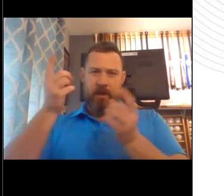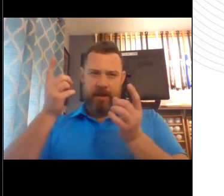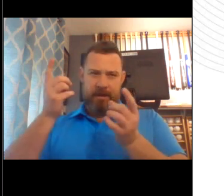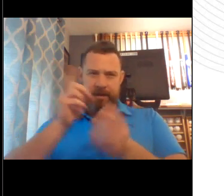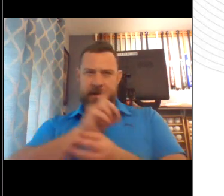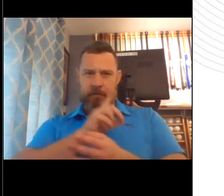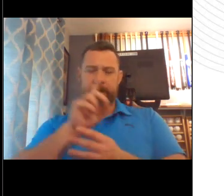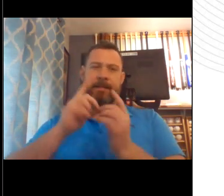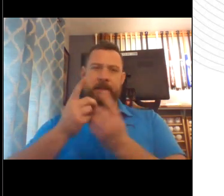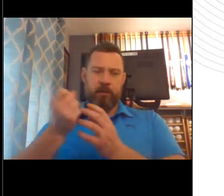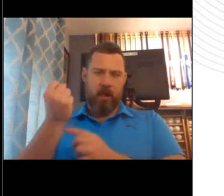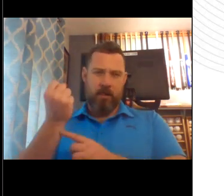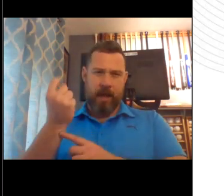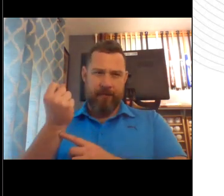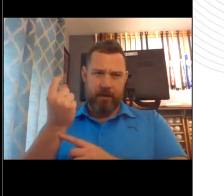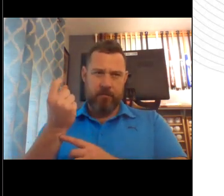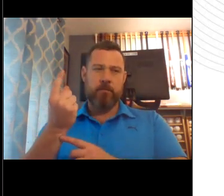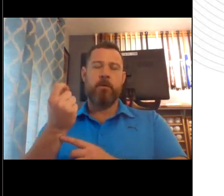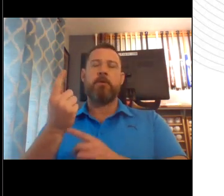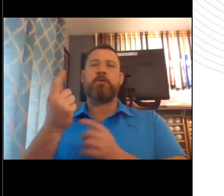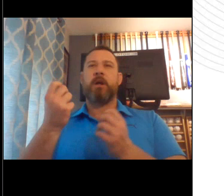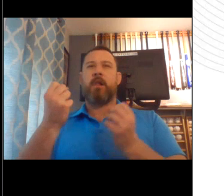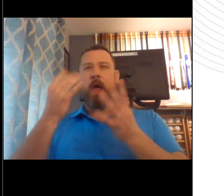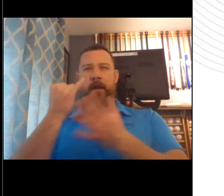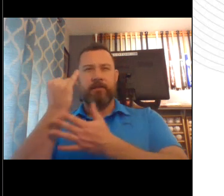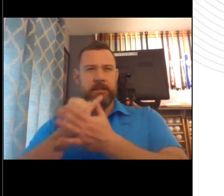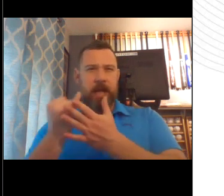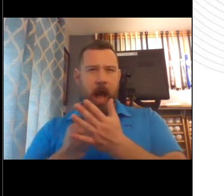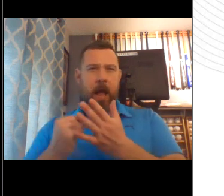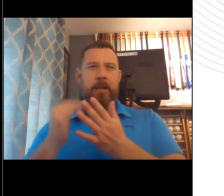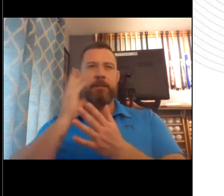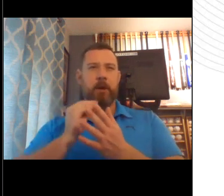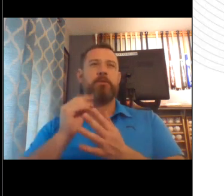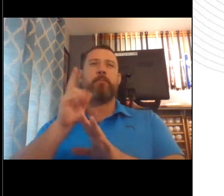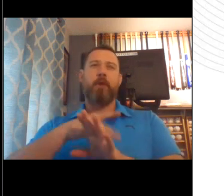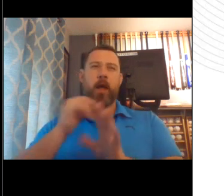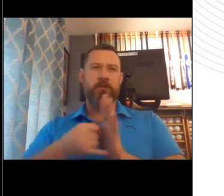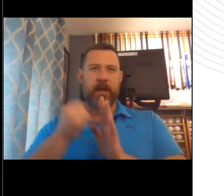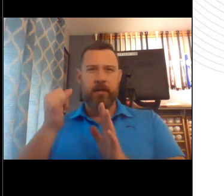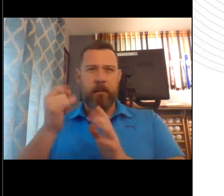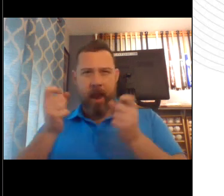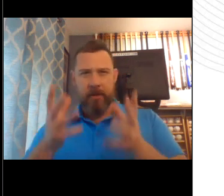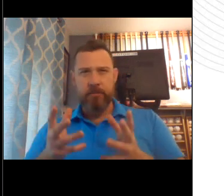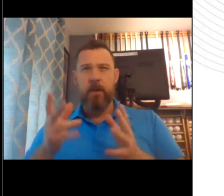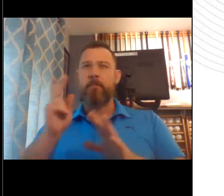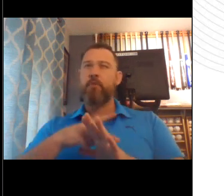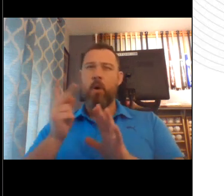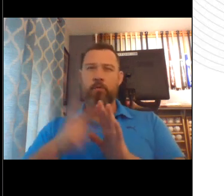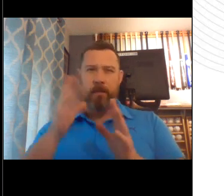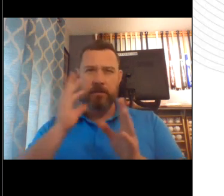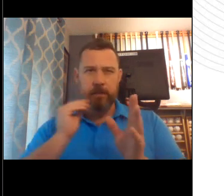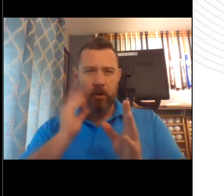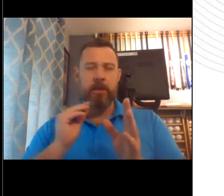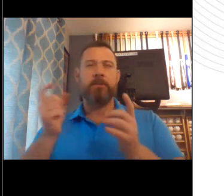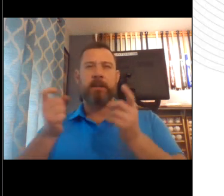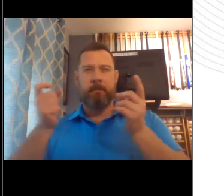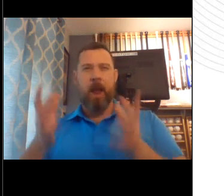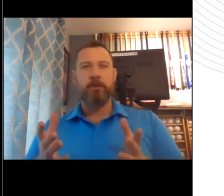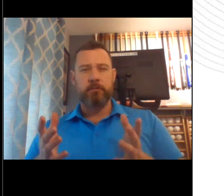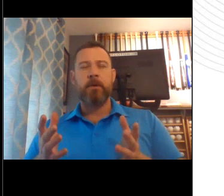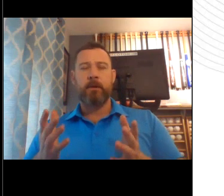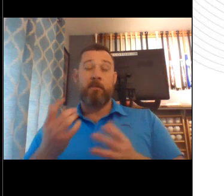District 11. She has a lot of design experience, project management experience, programming experience, and